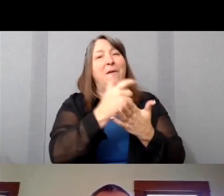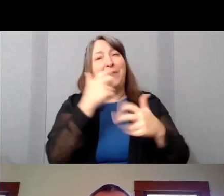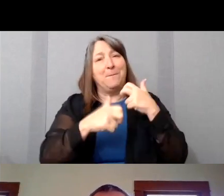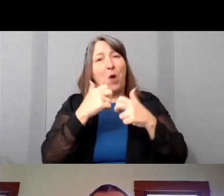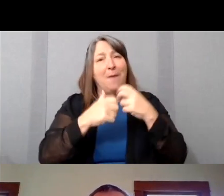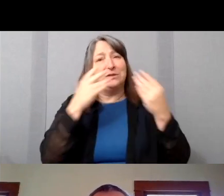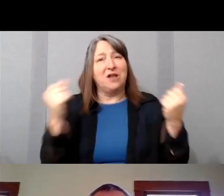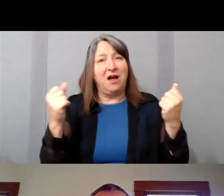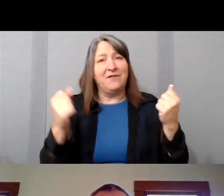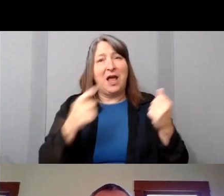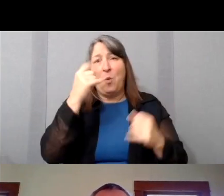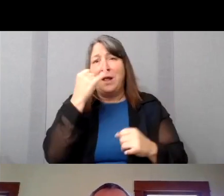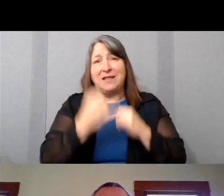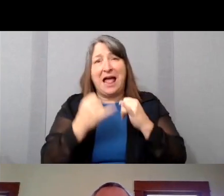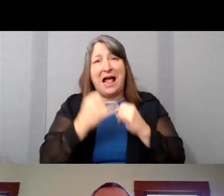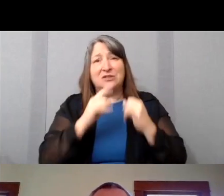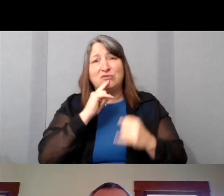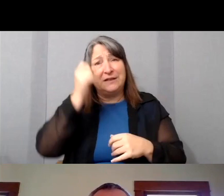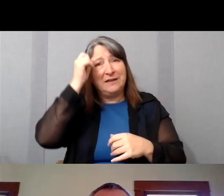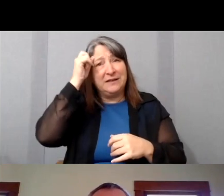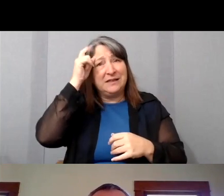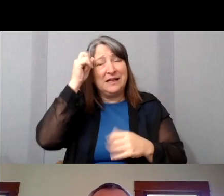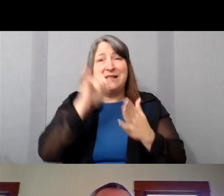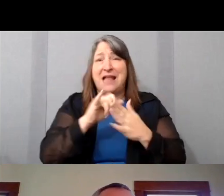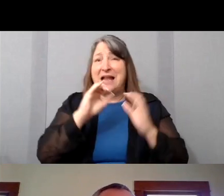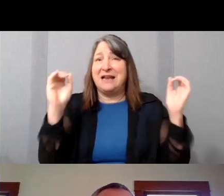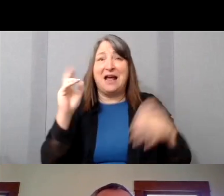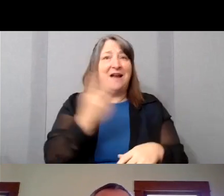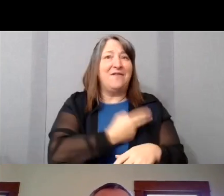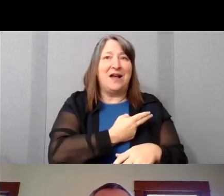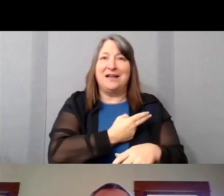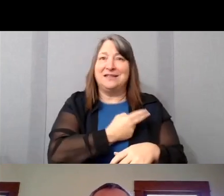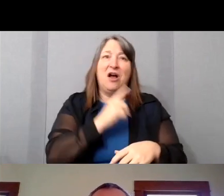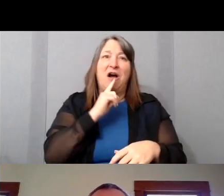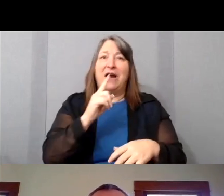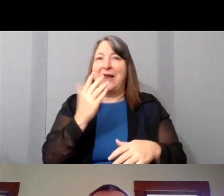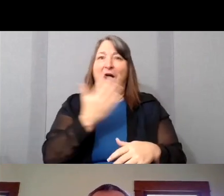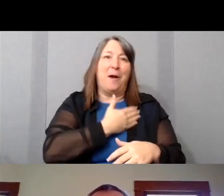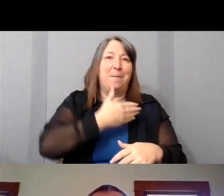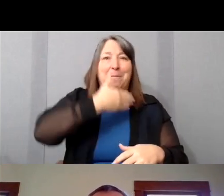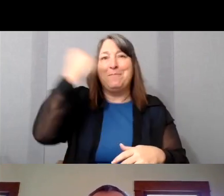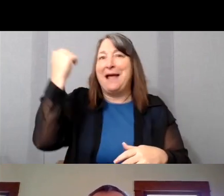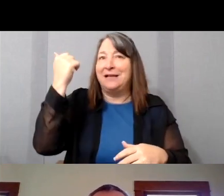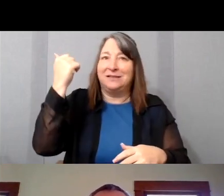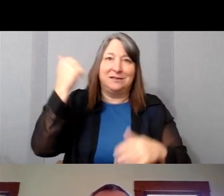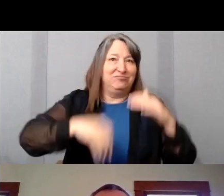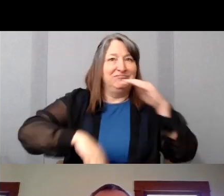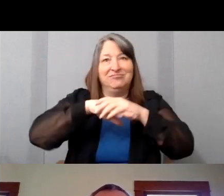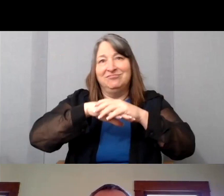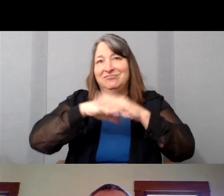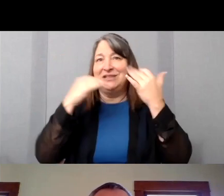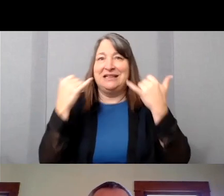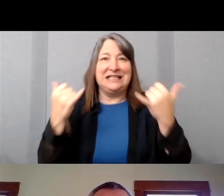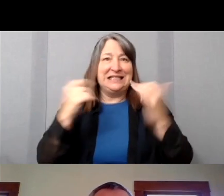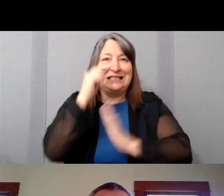one last thing is to just recognize that none of us are operating at full capacity these days. A colleague of mine